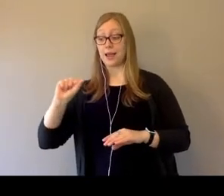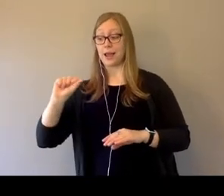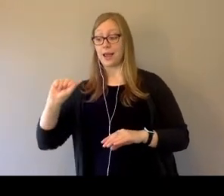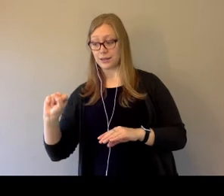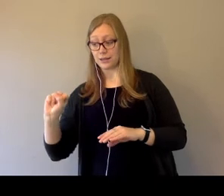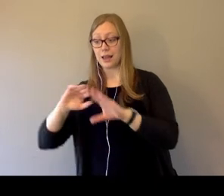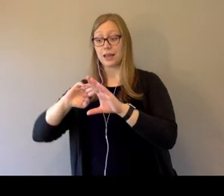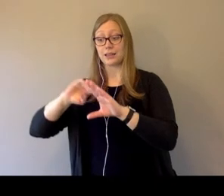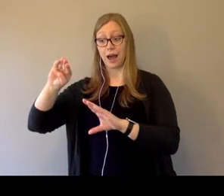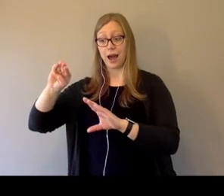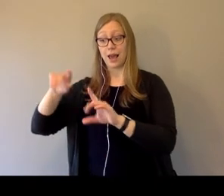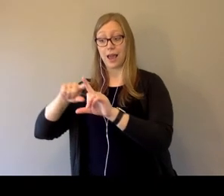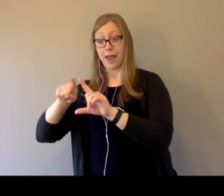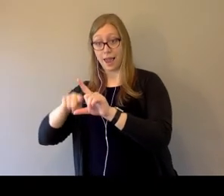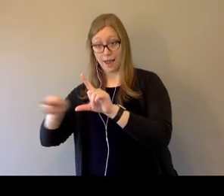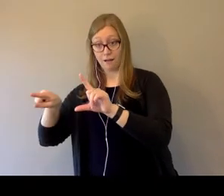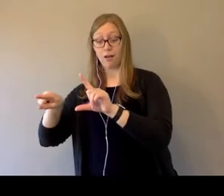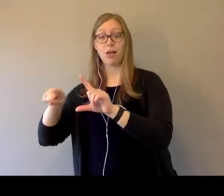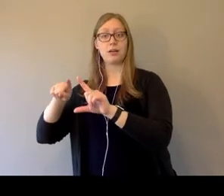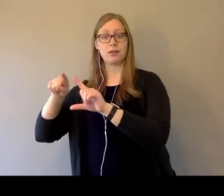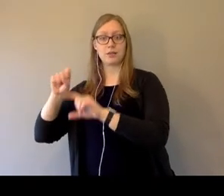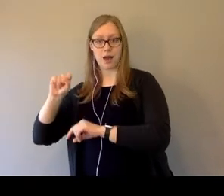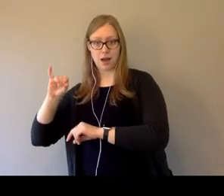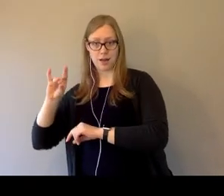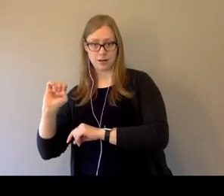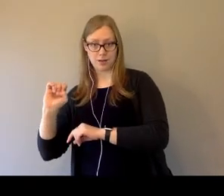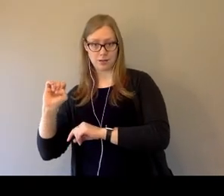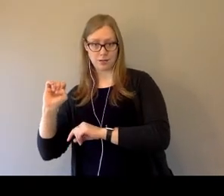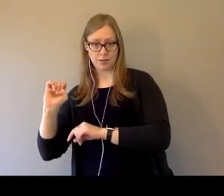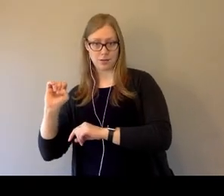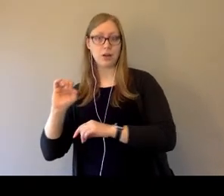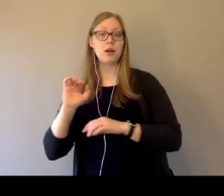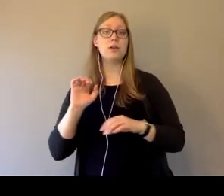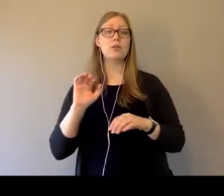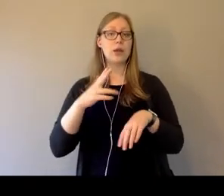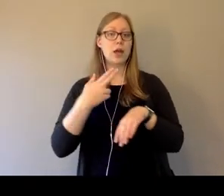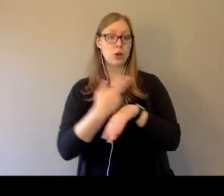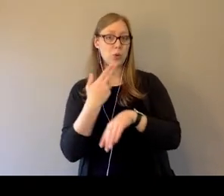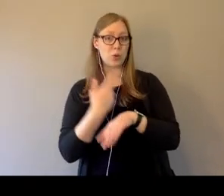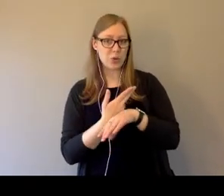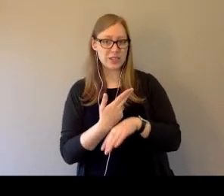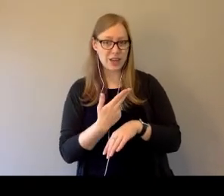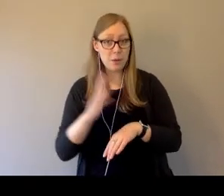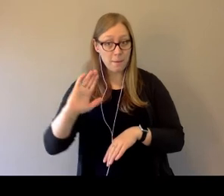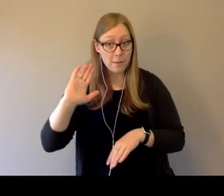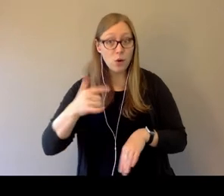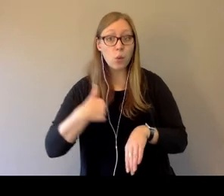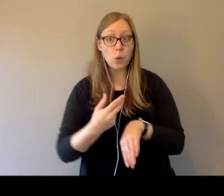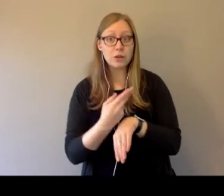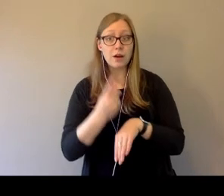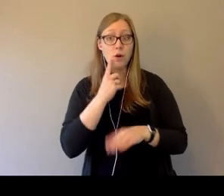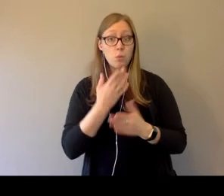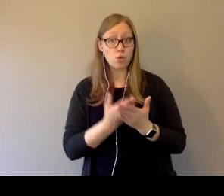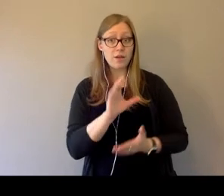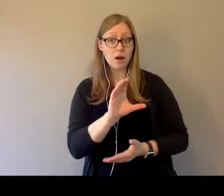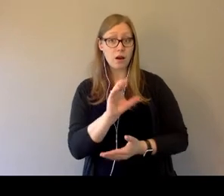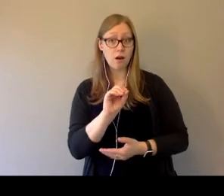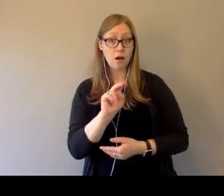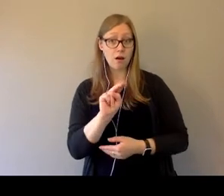congruent triangles, but we can also show that triangles are similar using side-angle side.